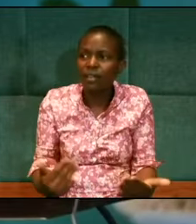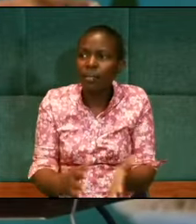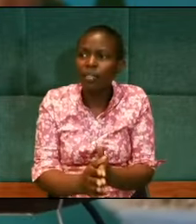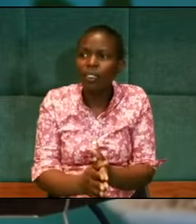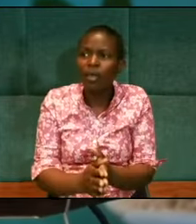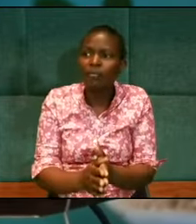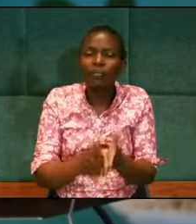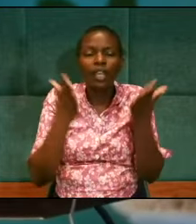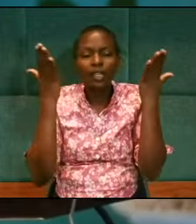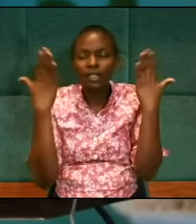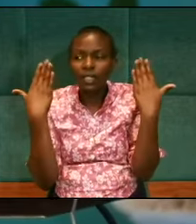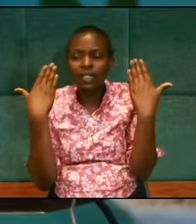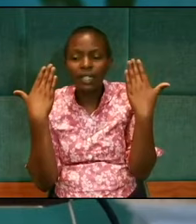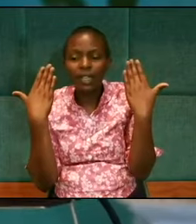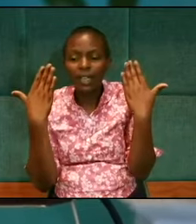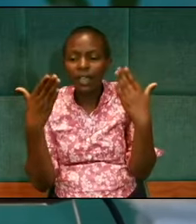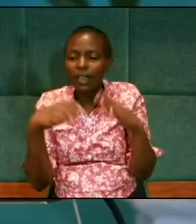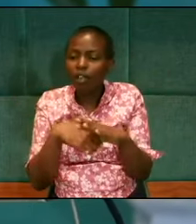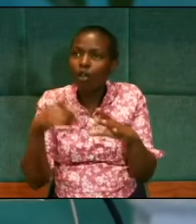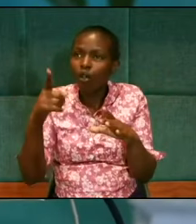Eternity is at stake.